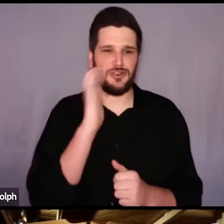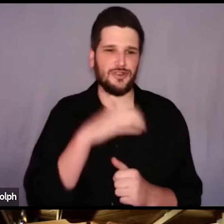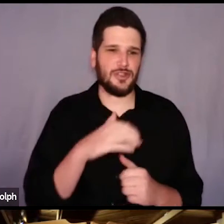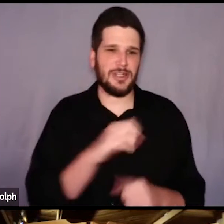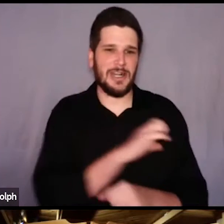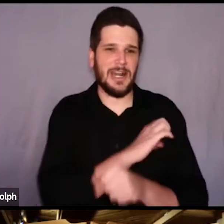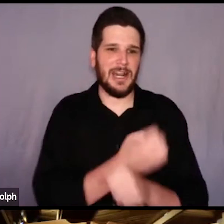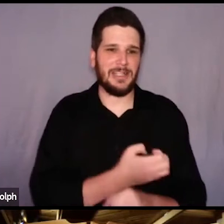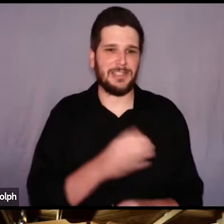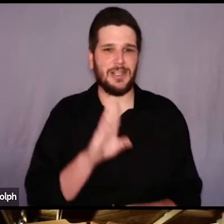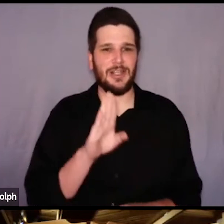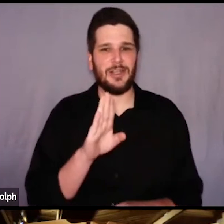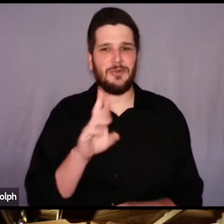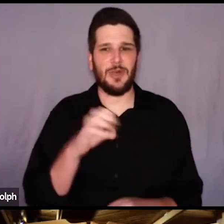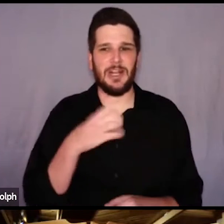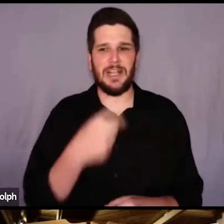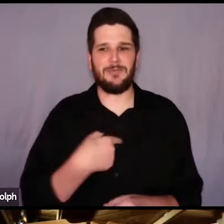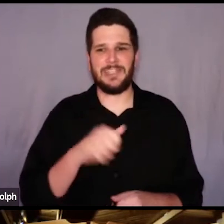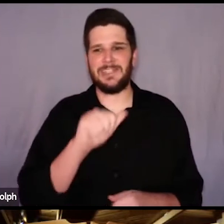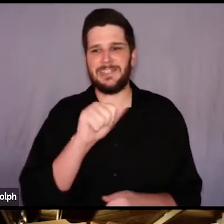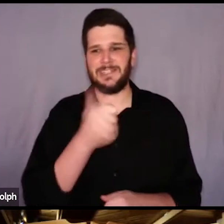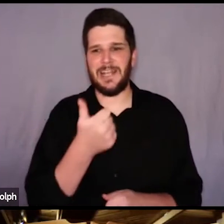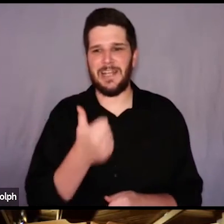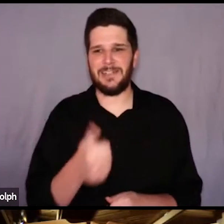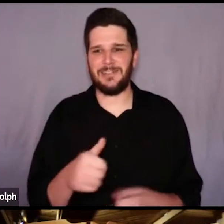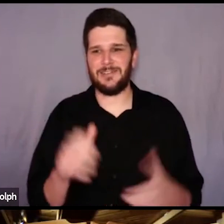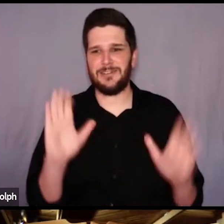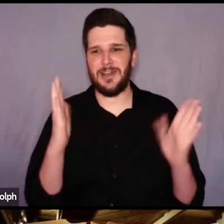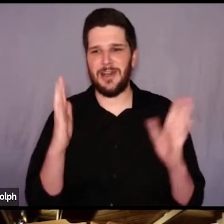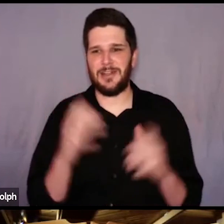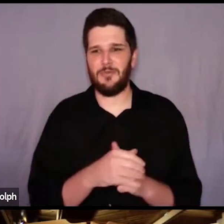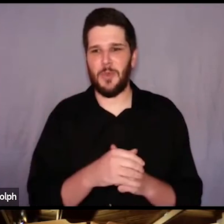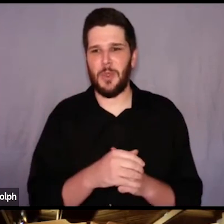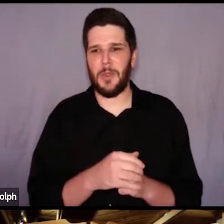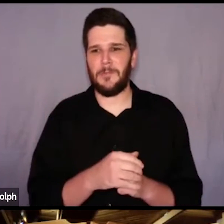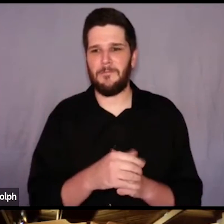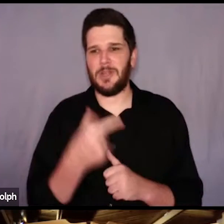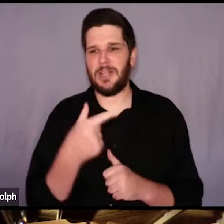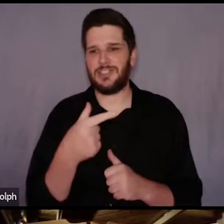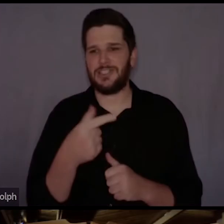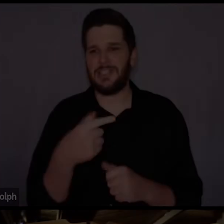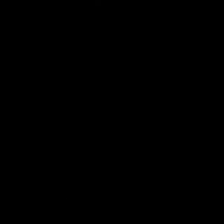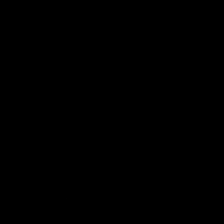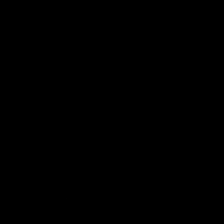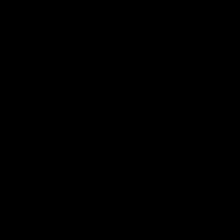10. That's the only number that's ever mattered to me then.